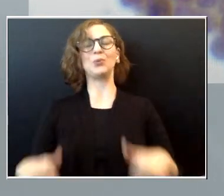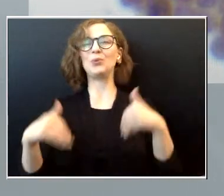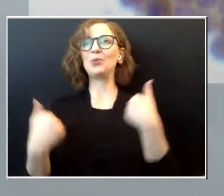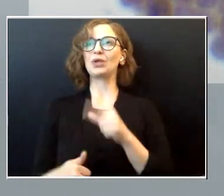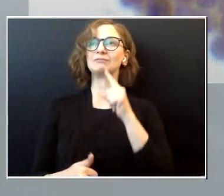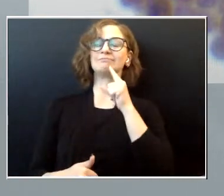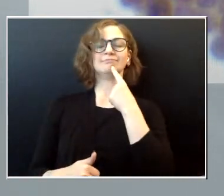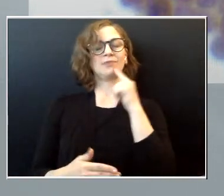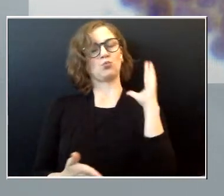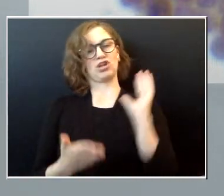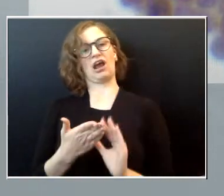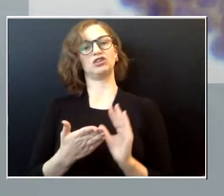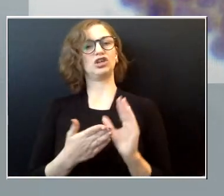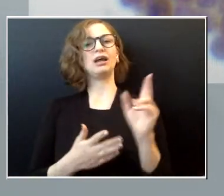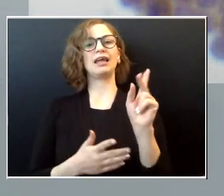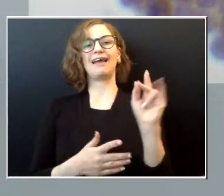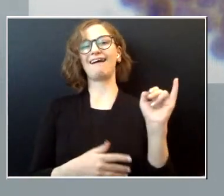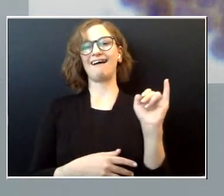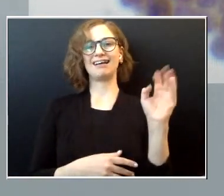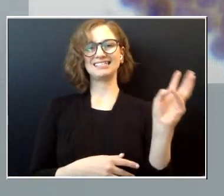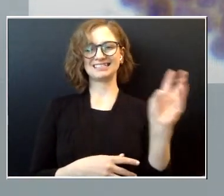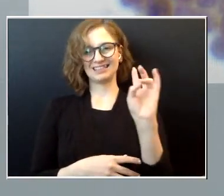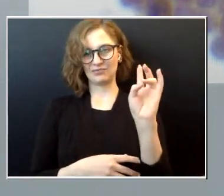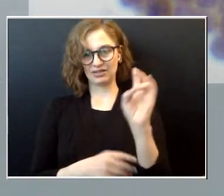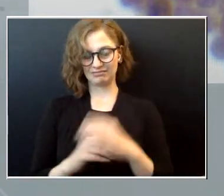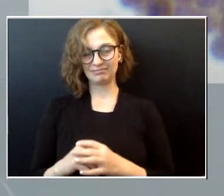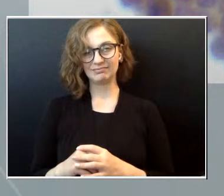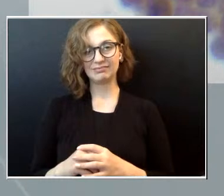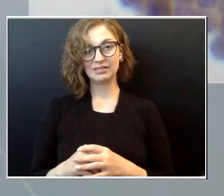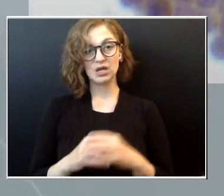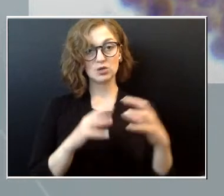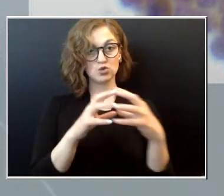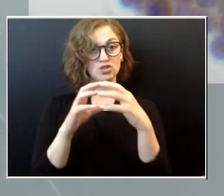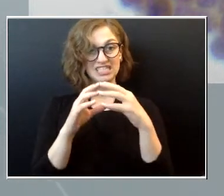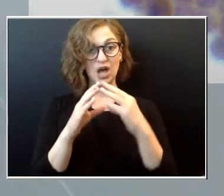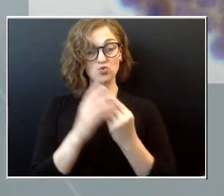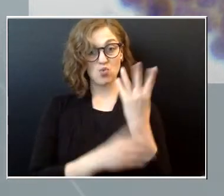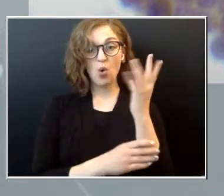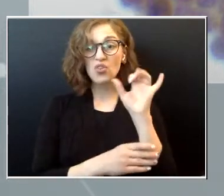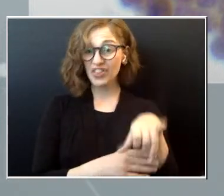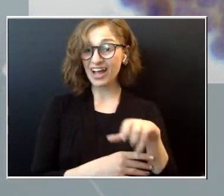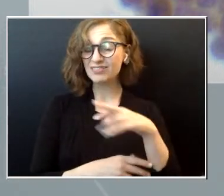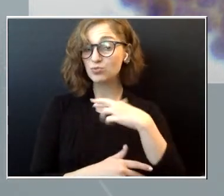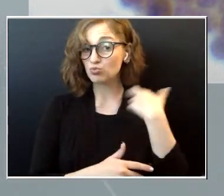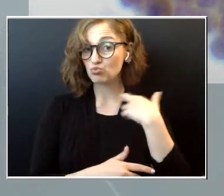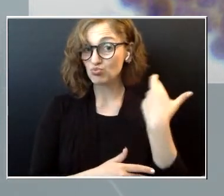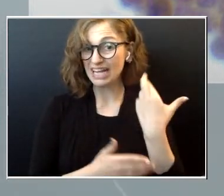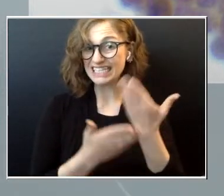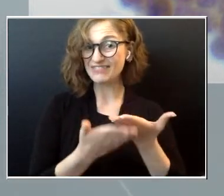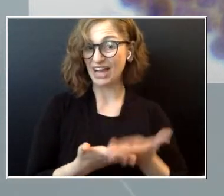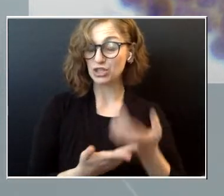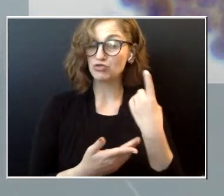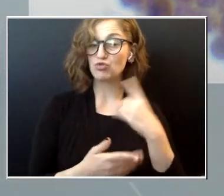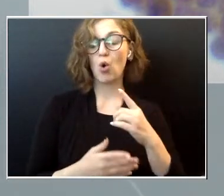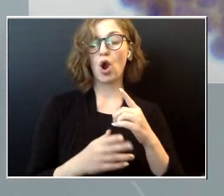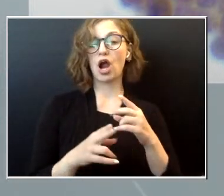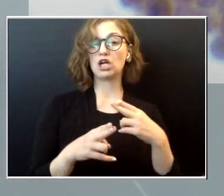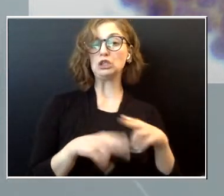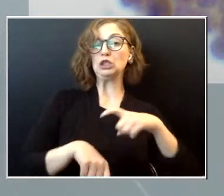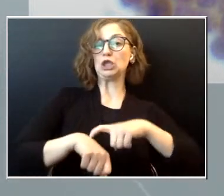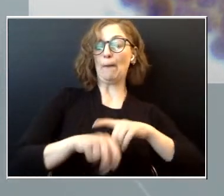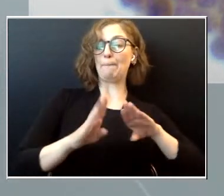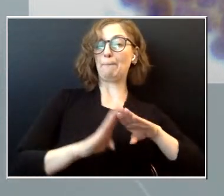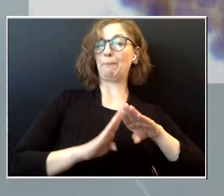Ki-67. So the cell growth is a definite risk factor for short-term development of breast cancer, and that is one of